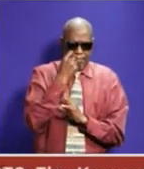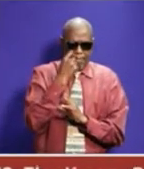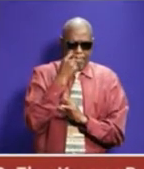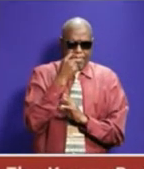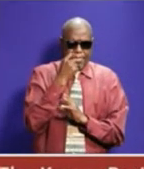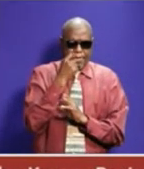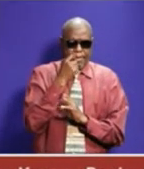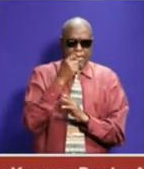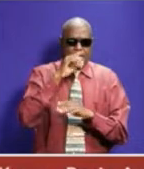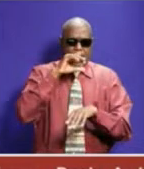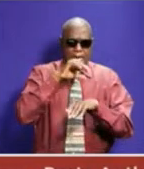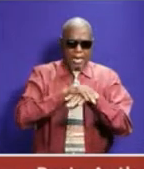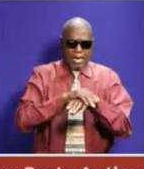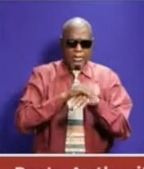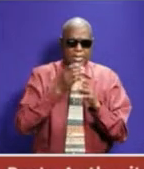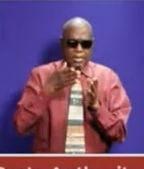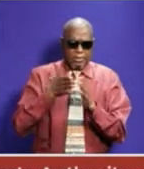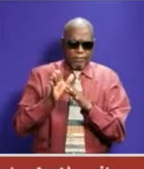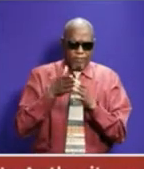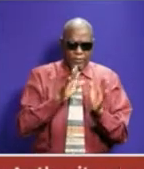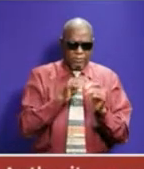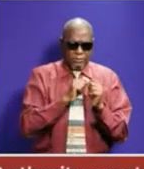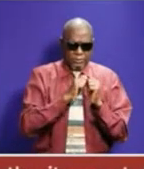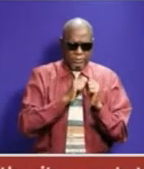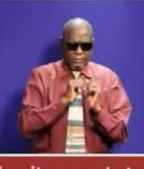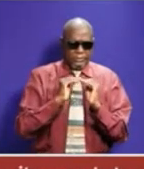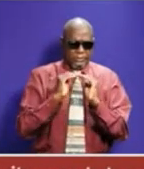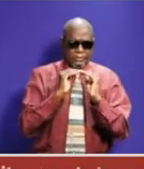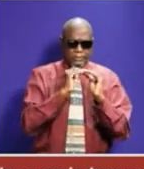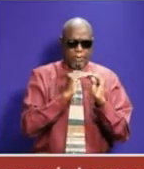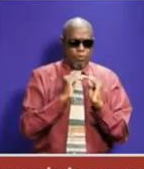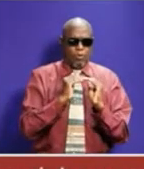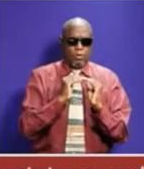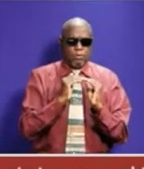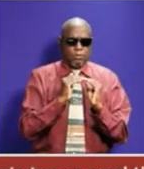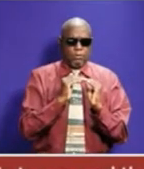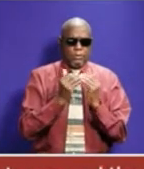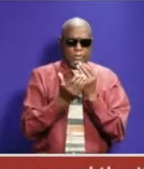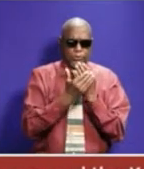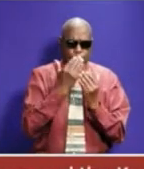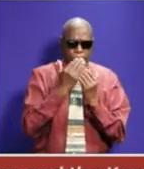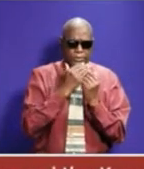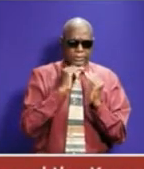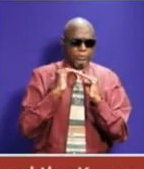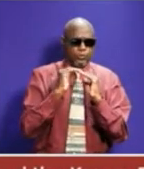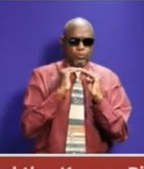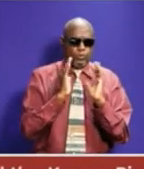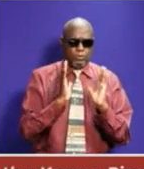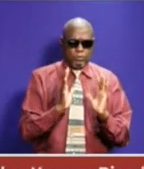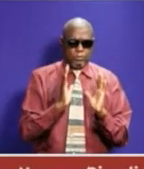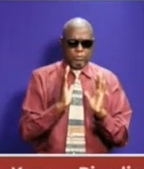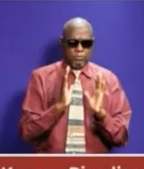wapate nafasi sawa, and that every child should be treated equally.